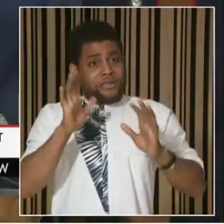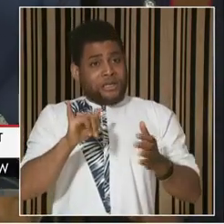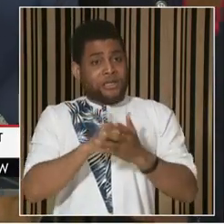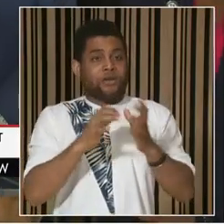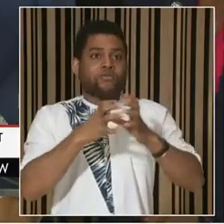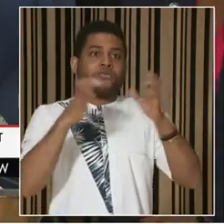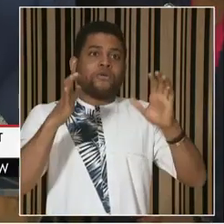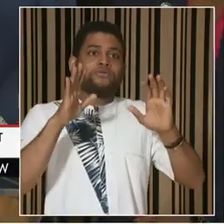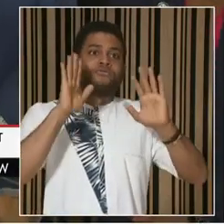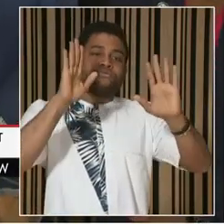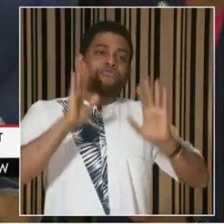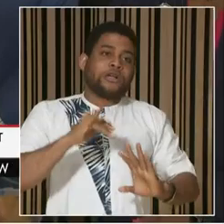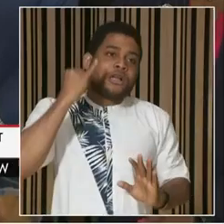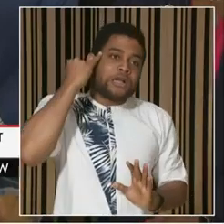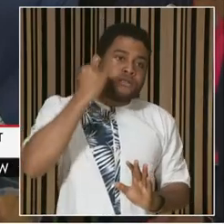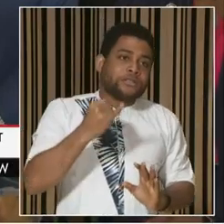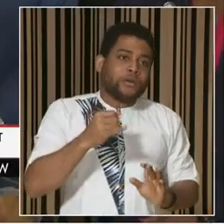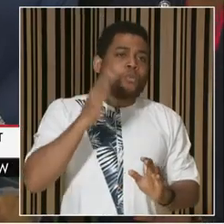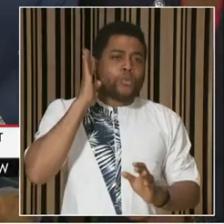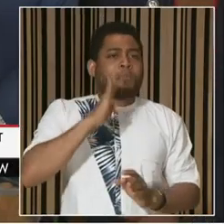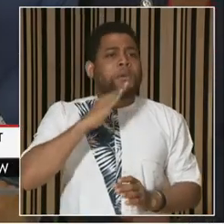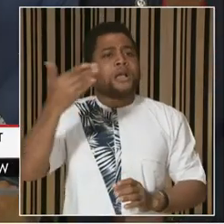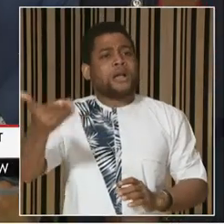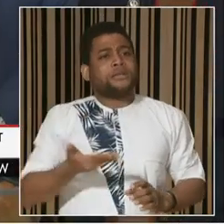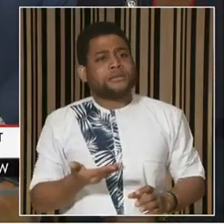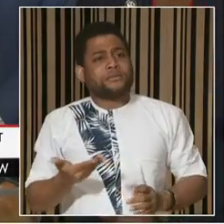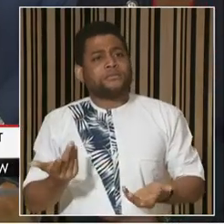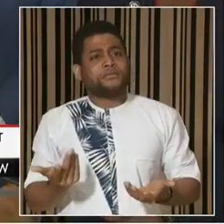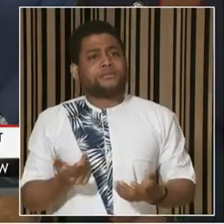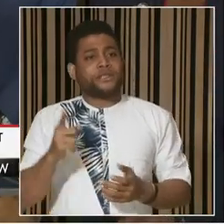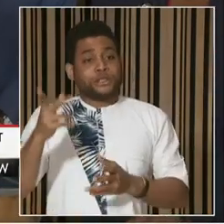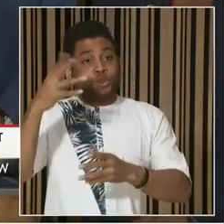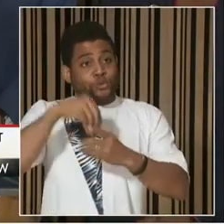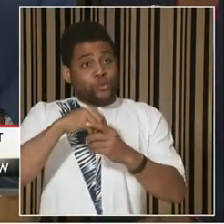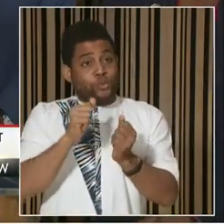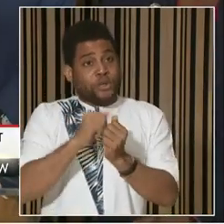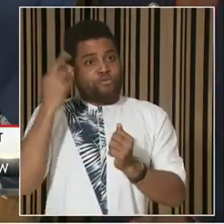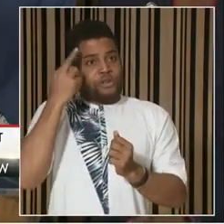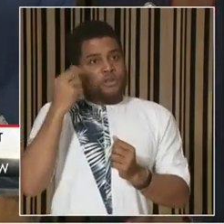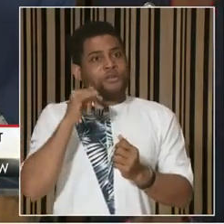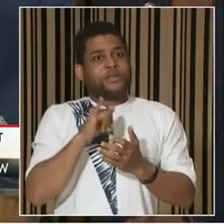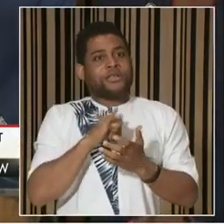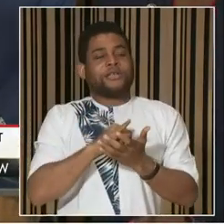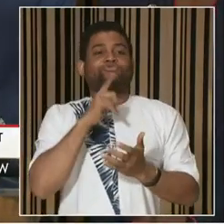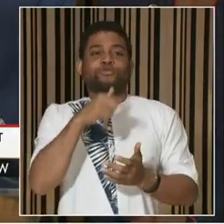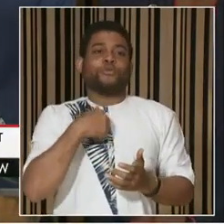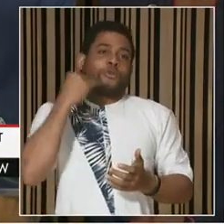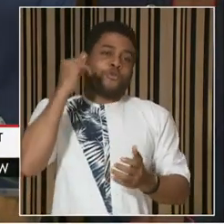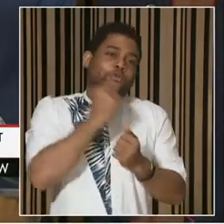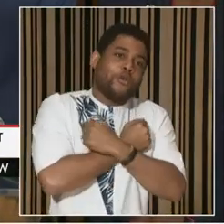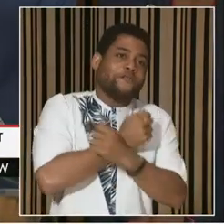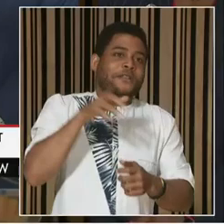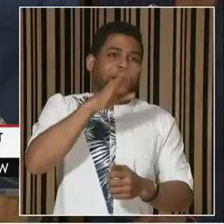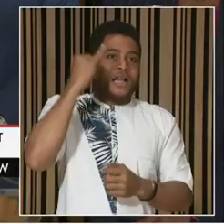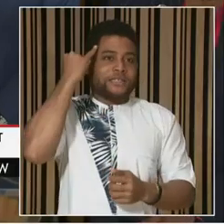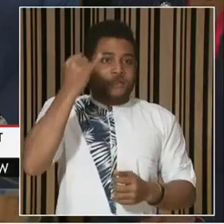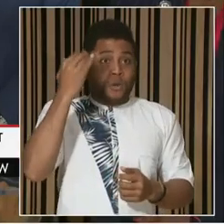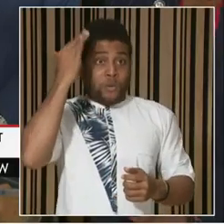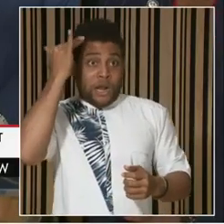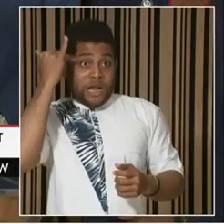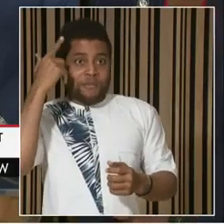So we're going to be hiring. This is part of the reason I don't love the idea, because we have to create a whole